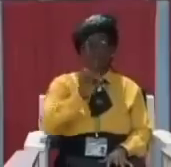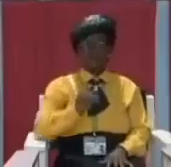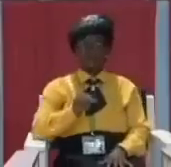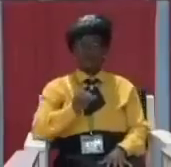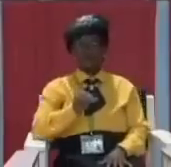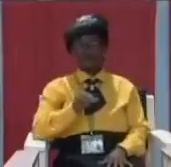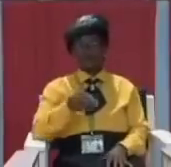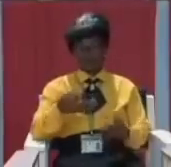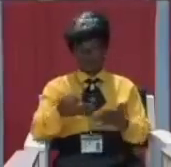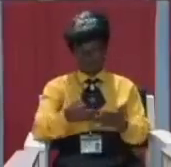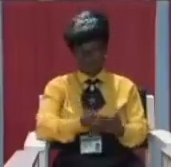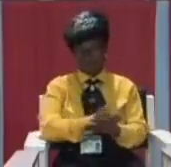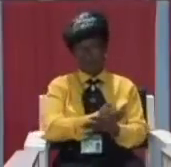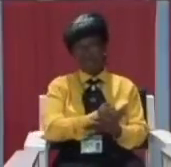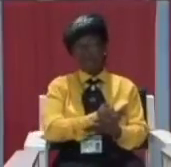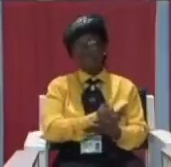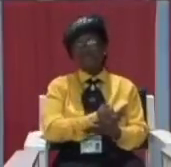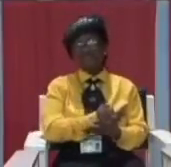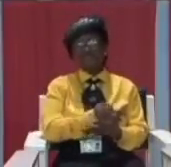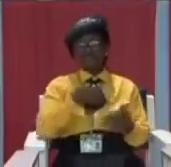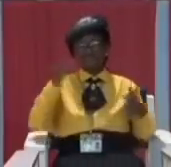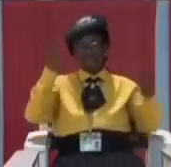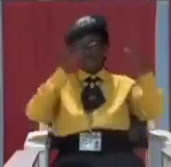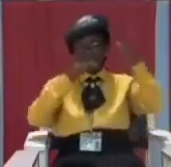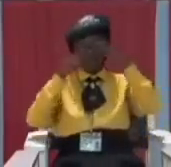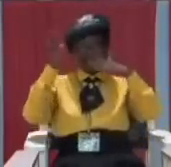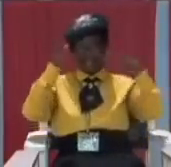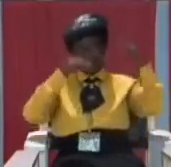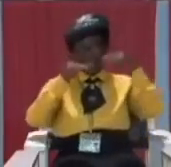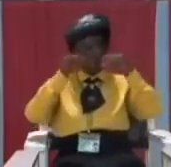fresh air could mean